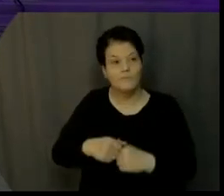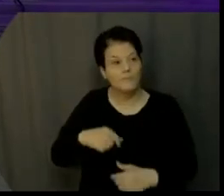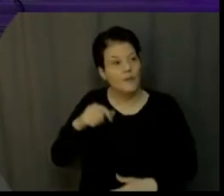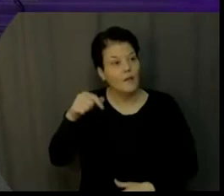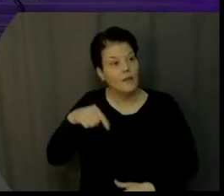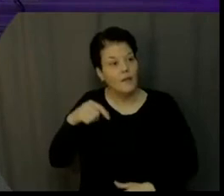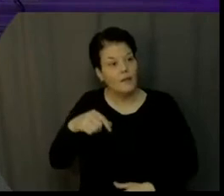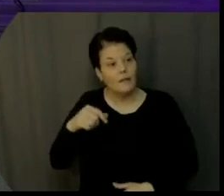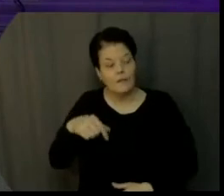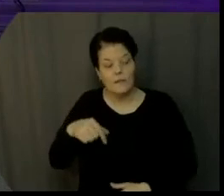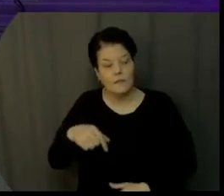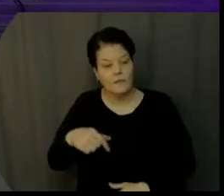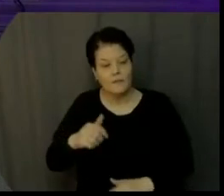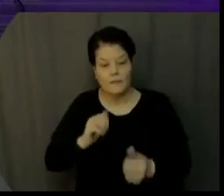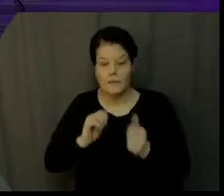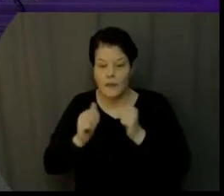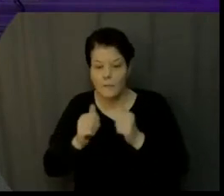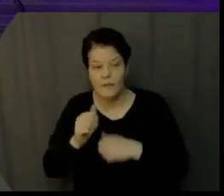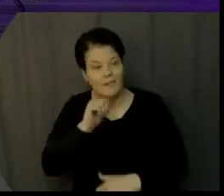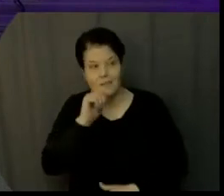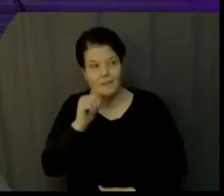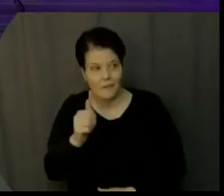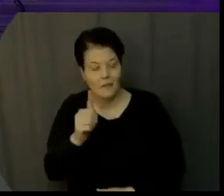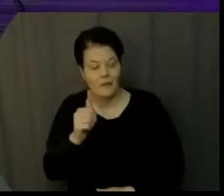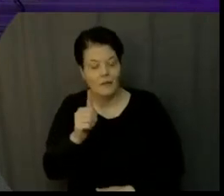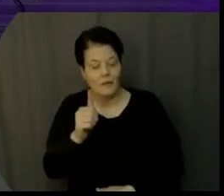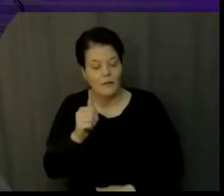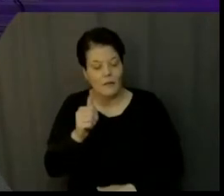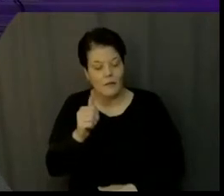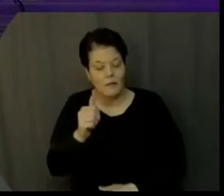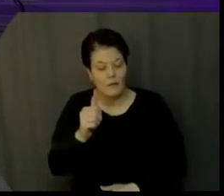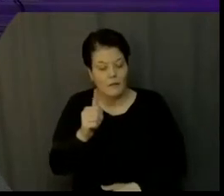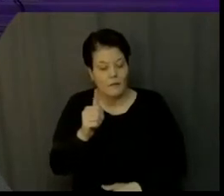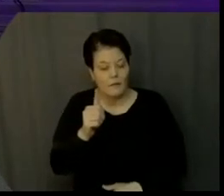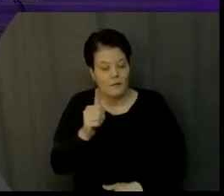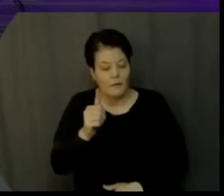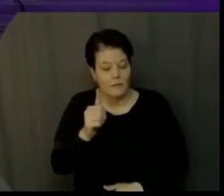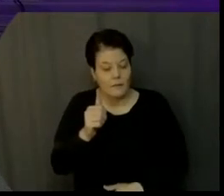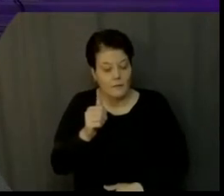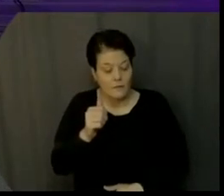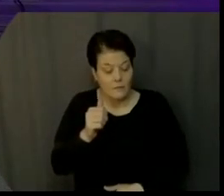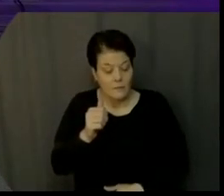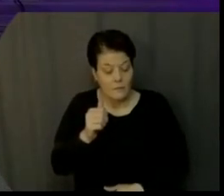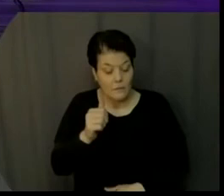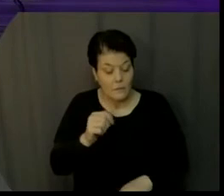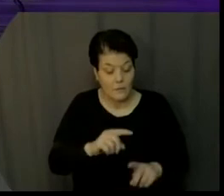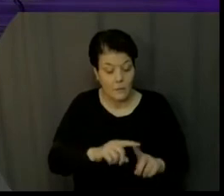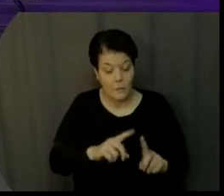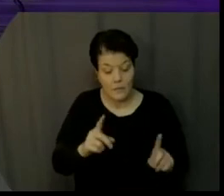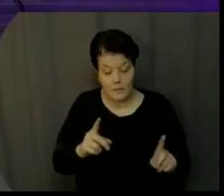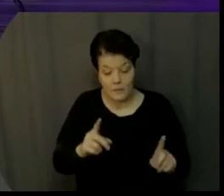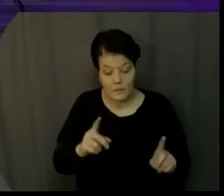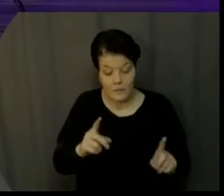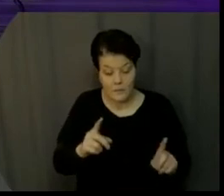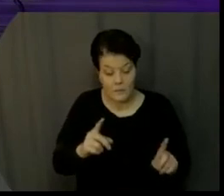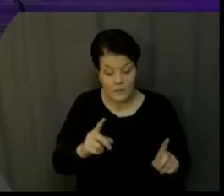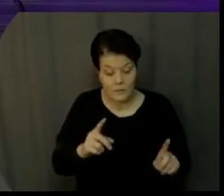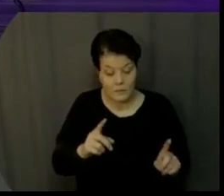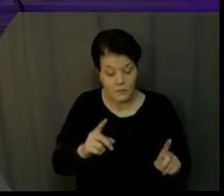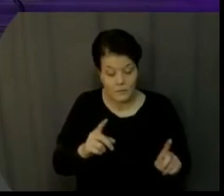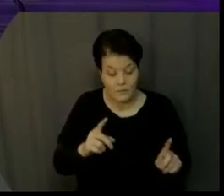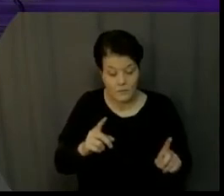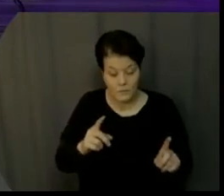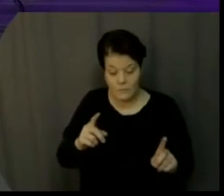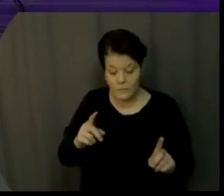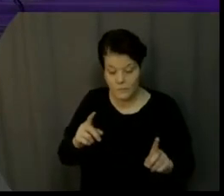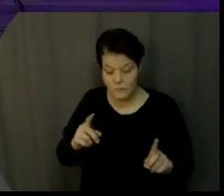Lord, may the genuine love that we have for each other and our love for you be inspiring to